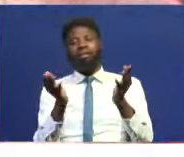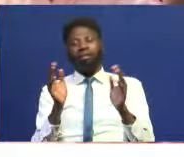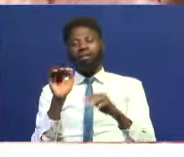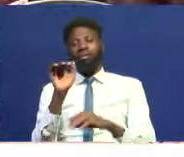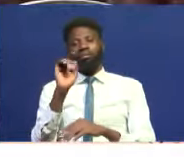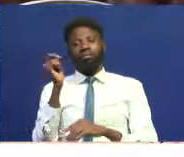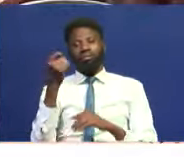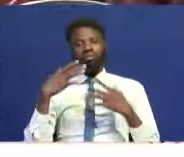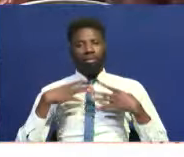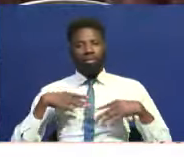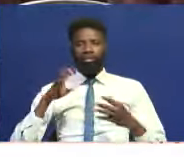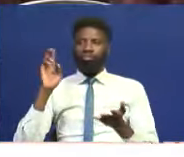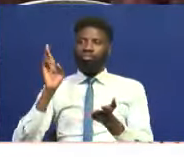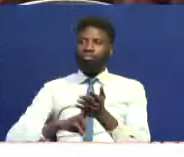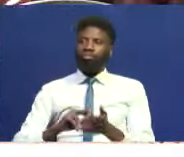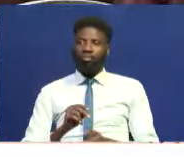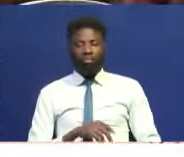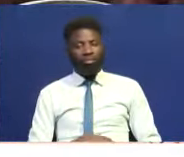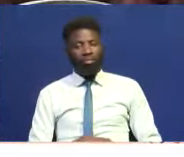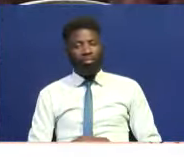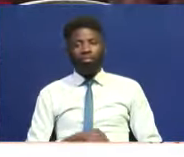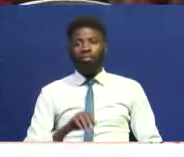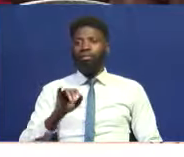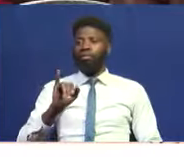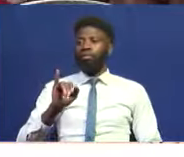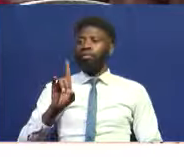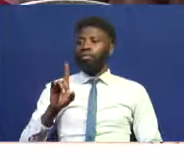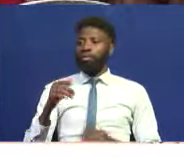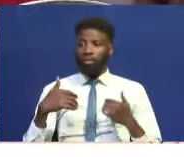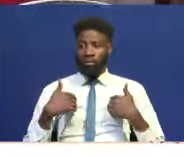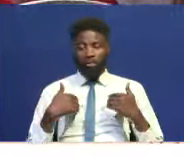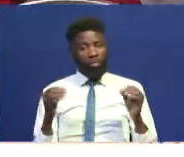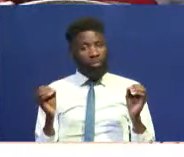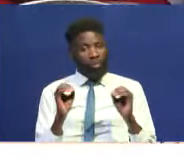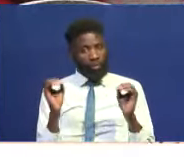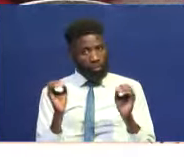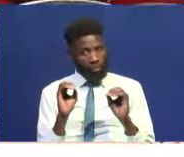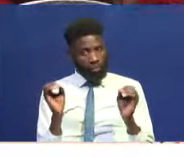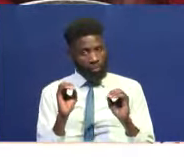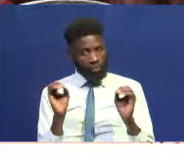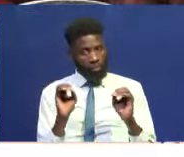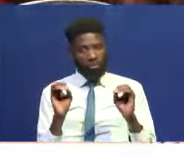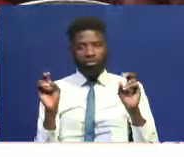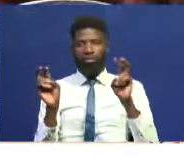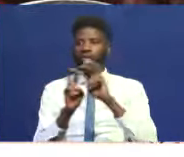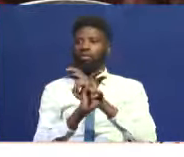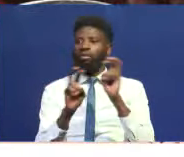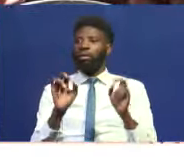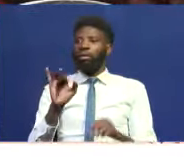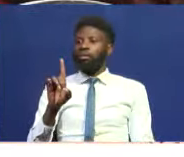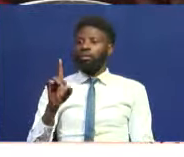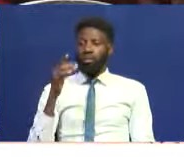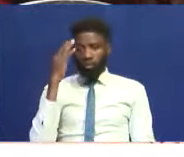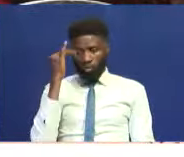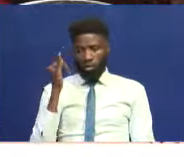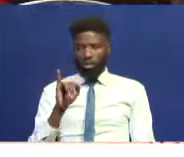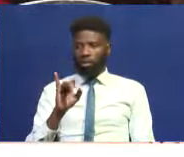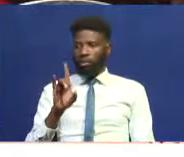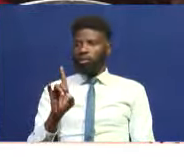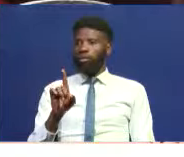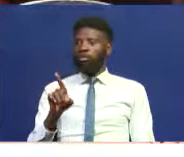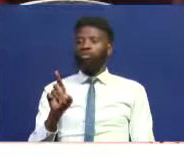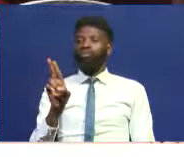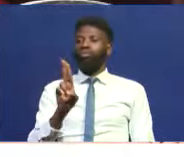to enlist. Wale hawana vitambulisho, tutafute vitambulisho. Kwa babu tutatumia hiyo